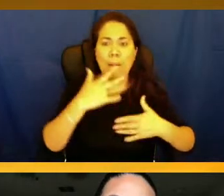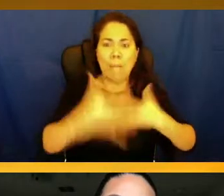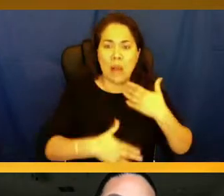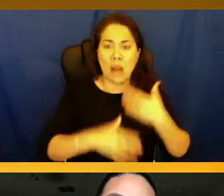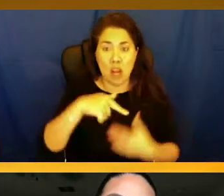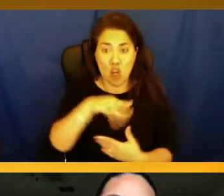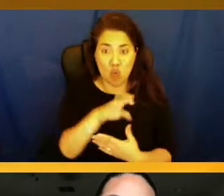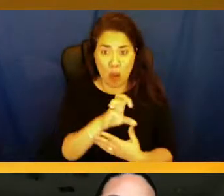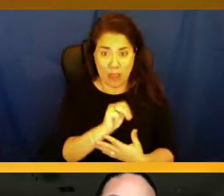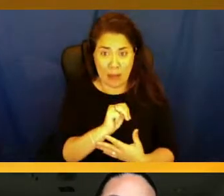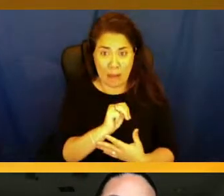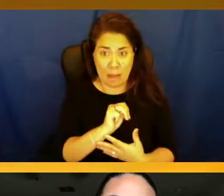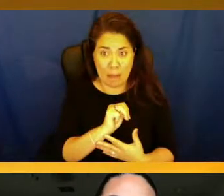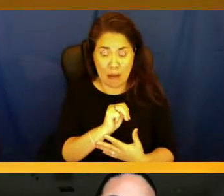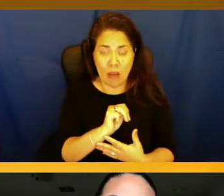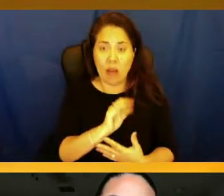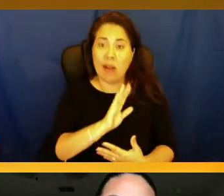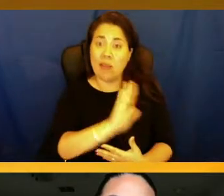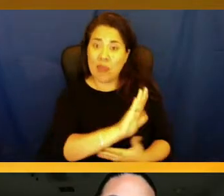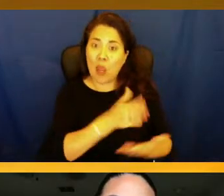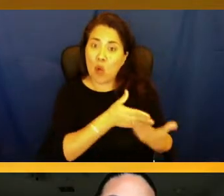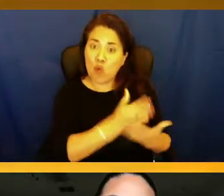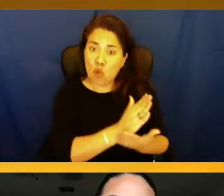other than their right to